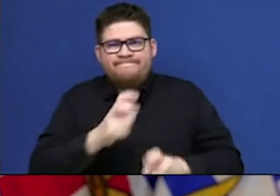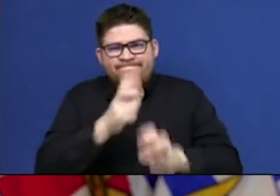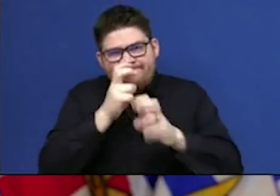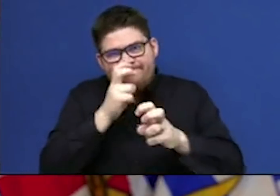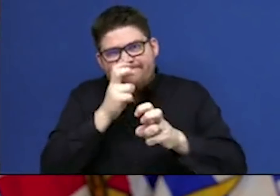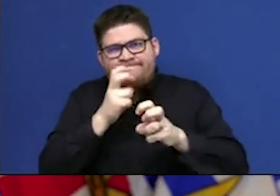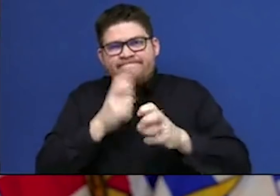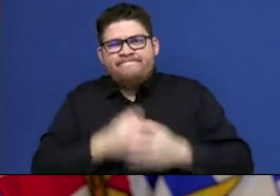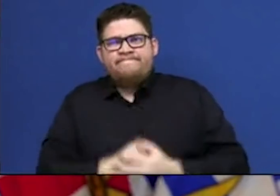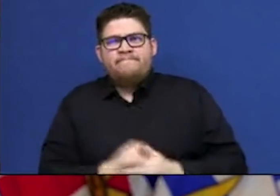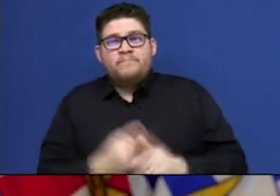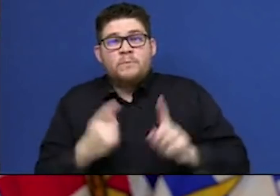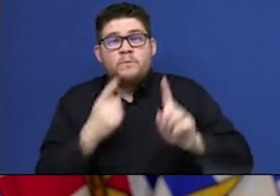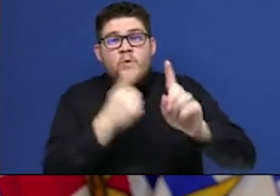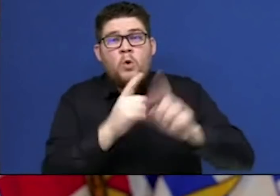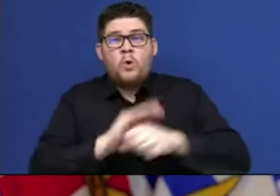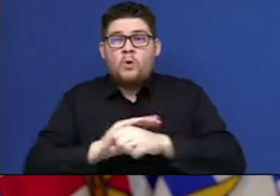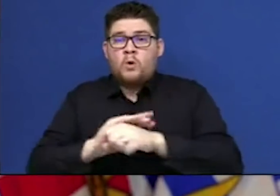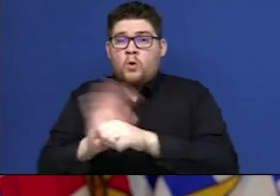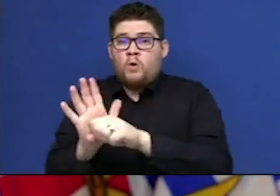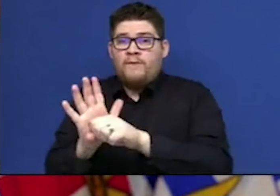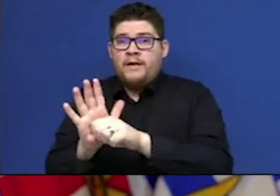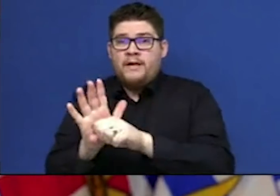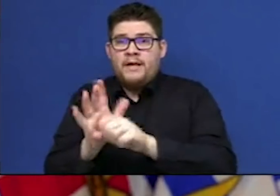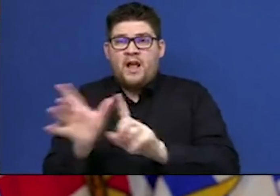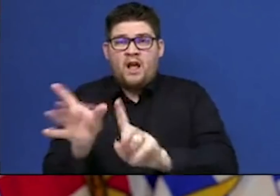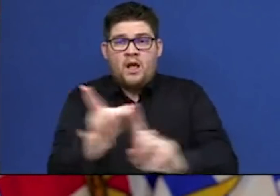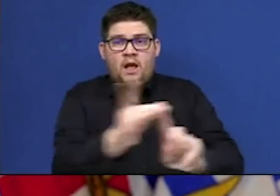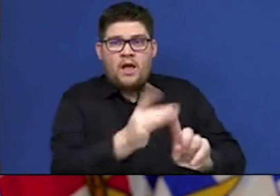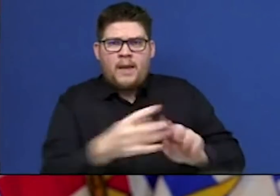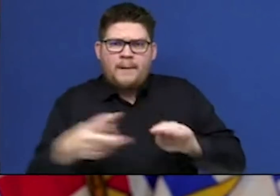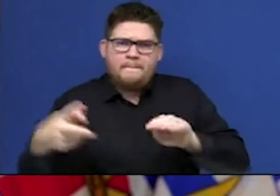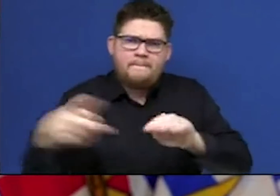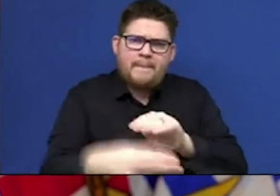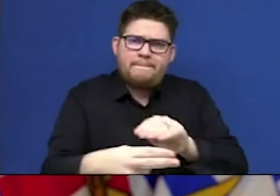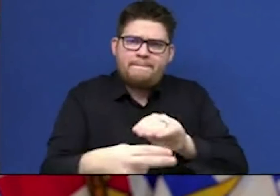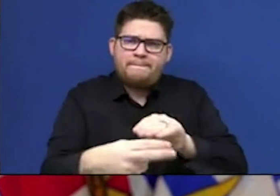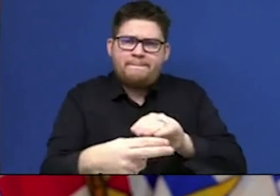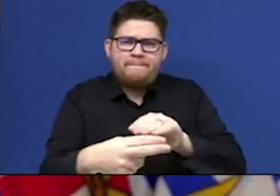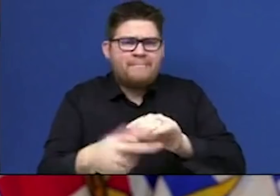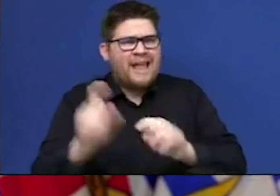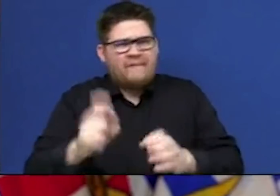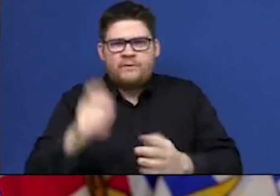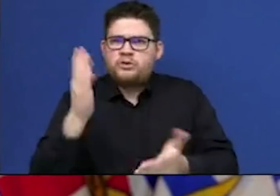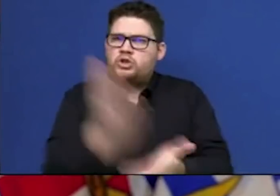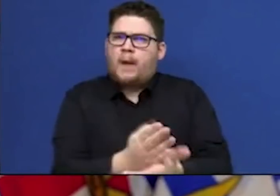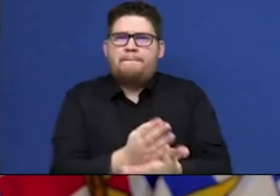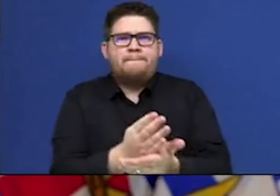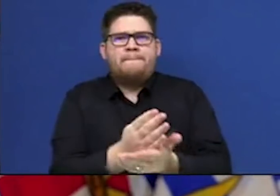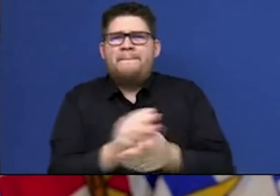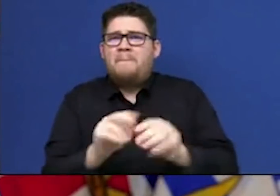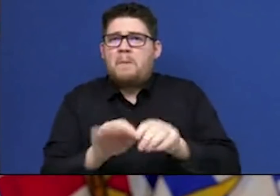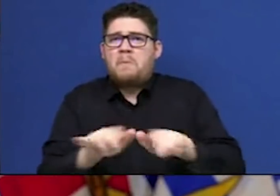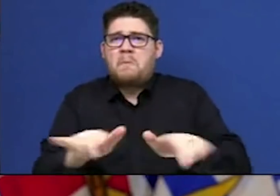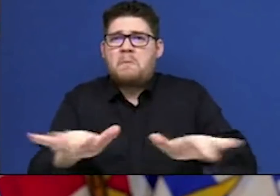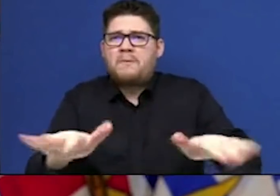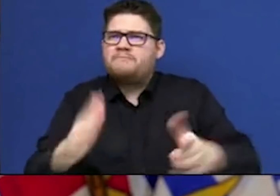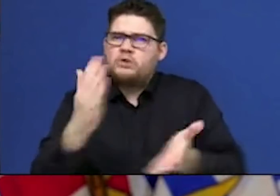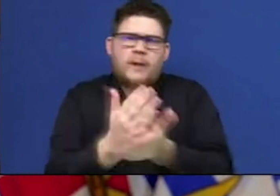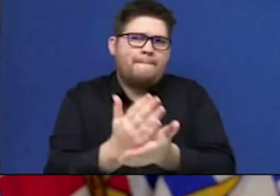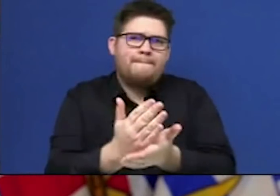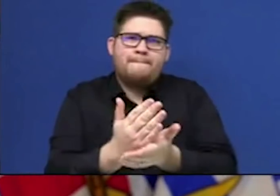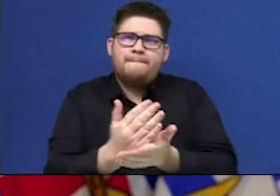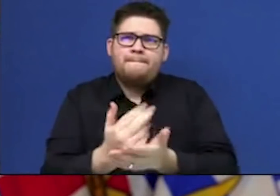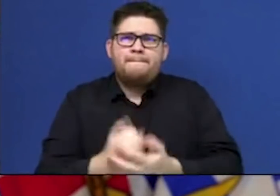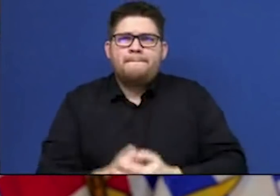now. We all have a choice. We have a choice to stay safe, to put our loved ones, our friends, and